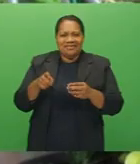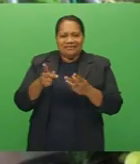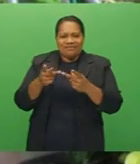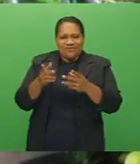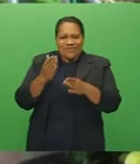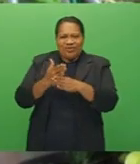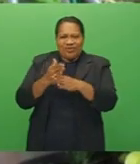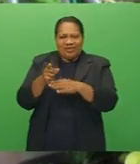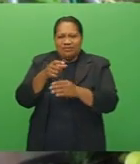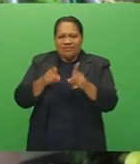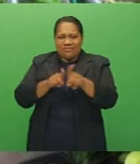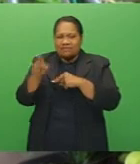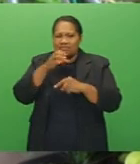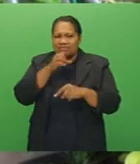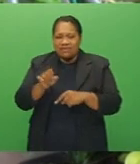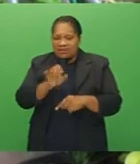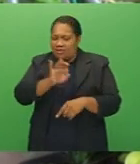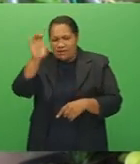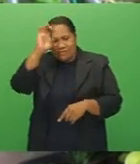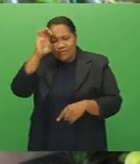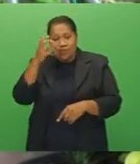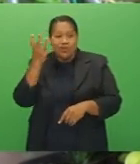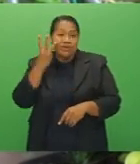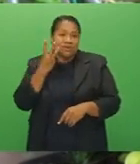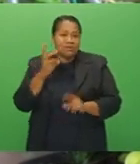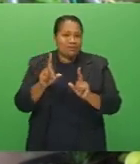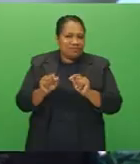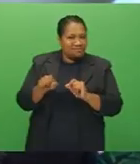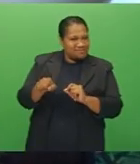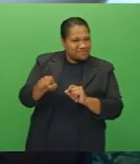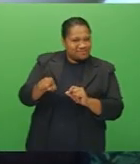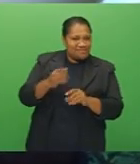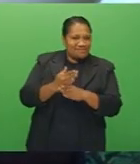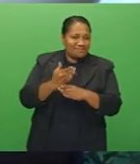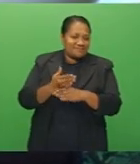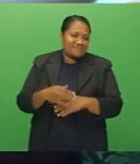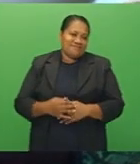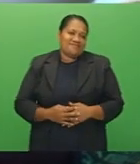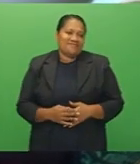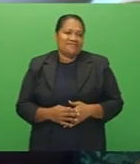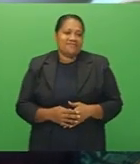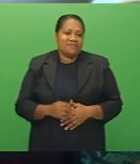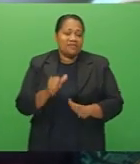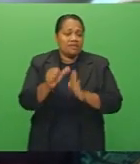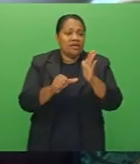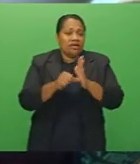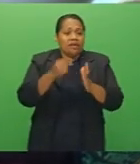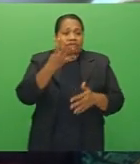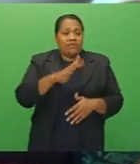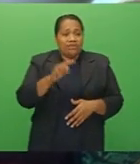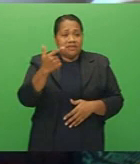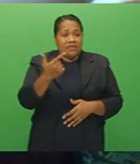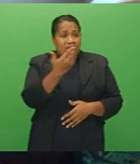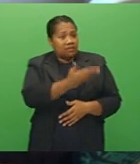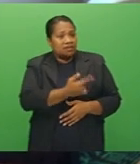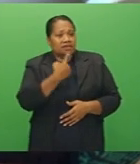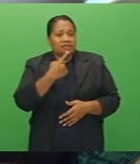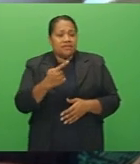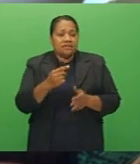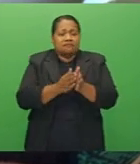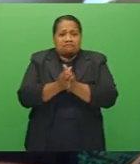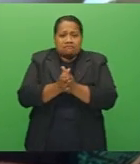expect women to be in that field. The 47-year-old says the passion to protect the